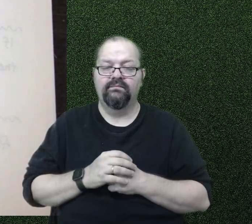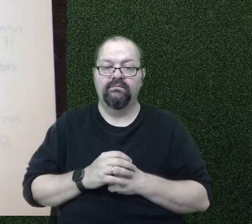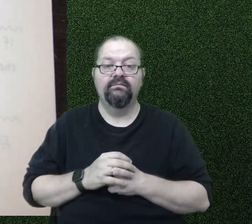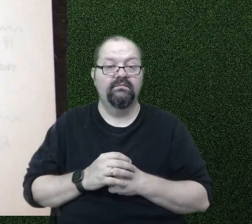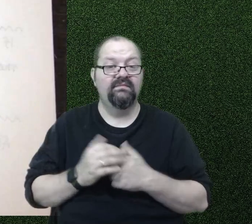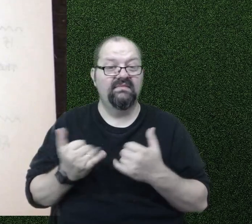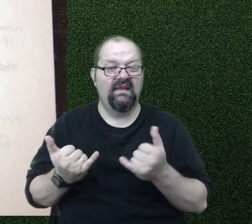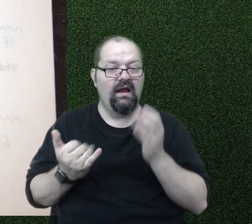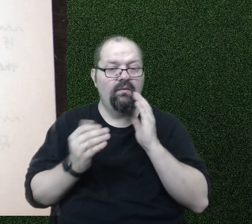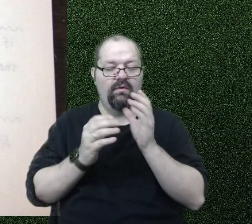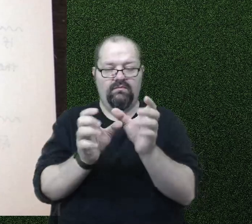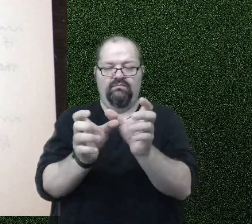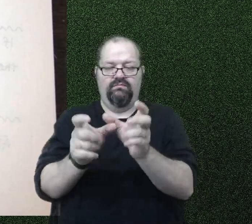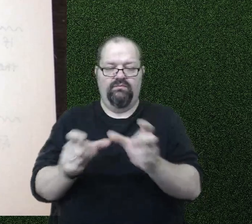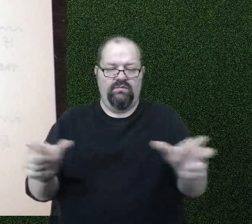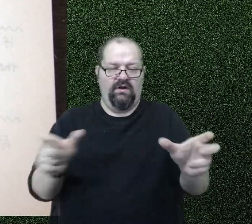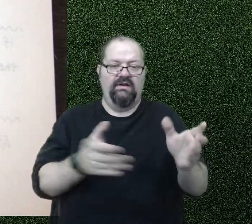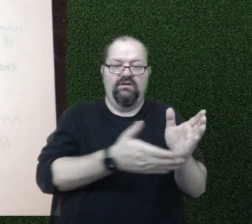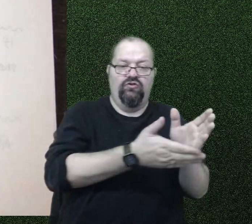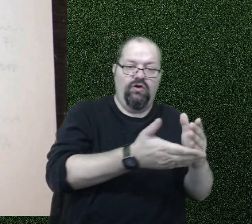And we're going to break it into components.